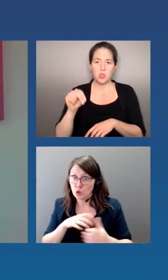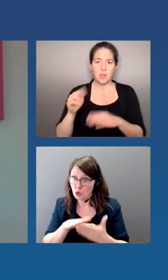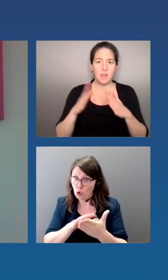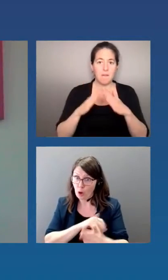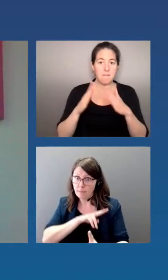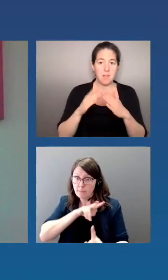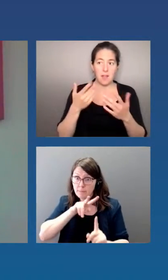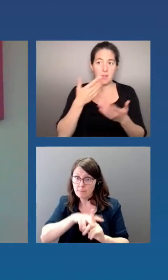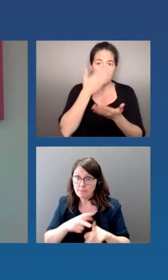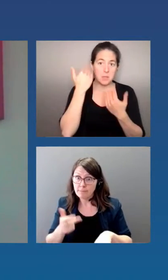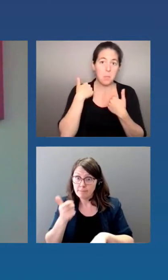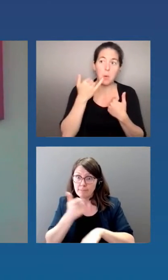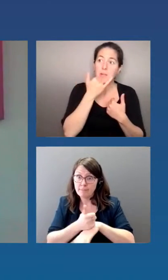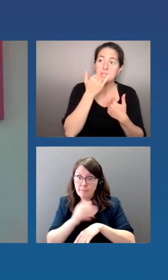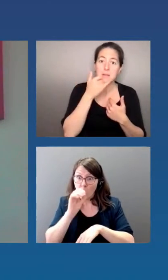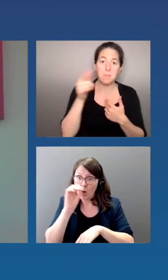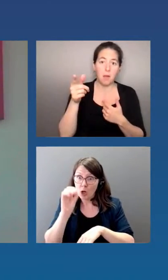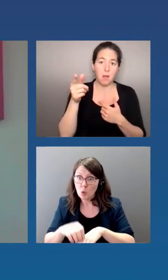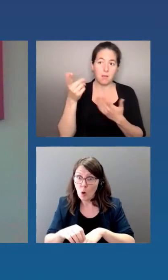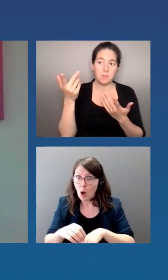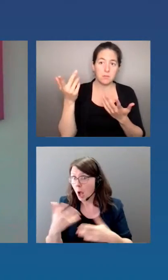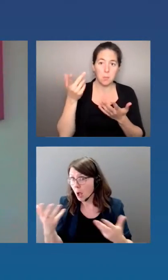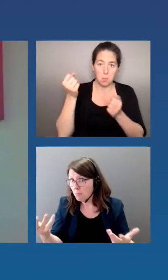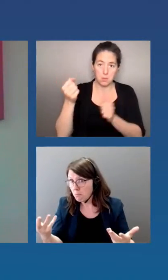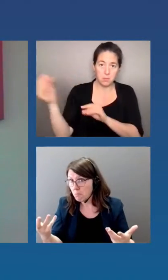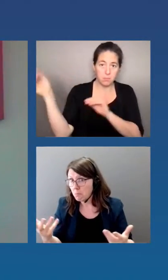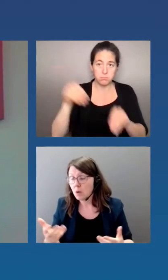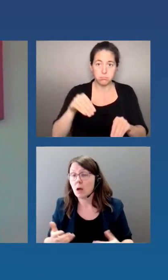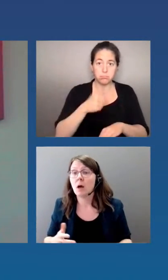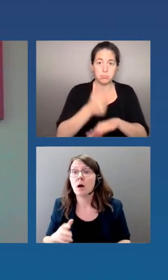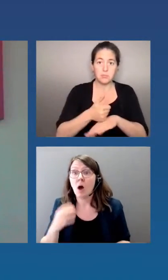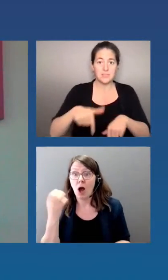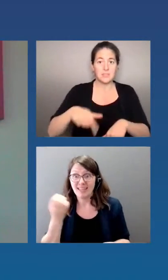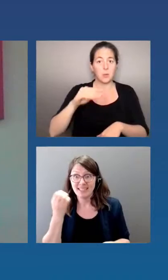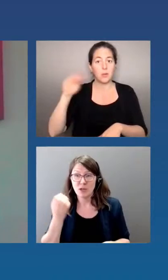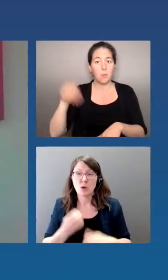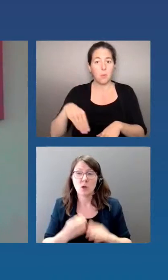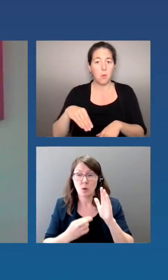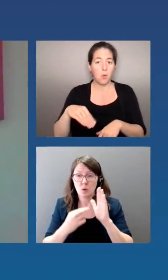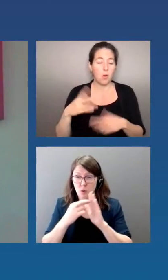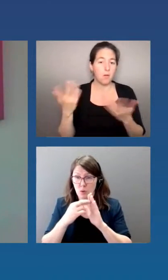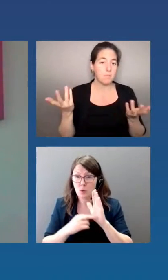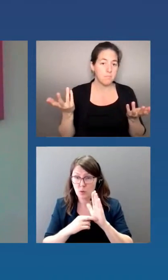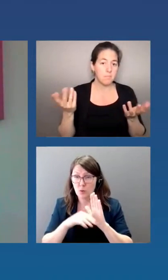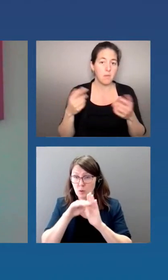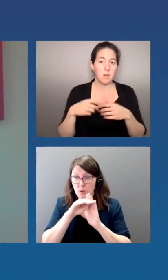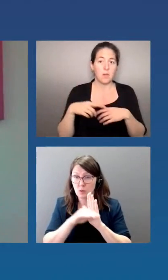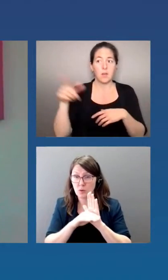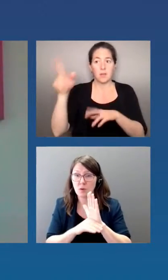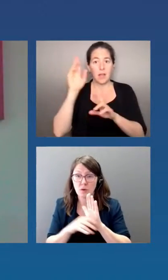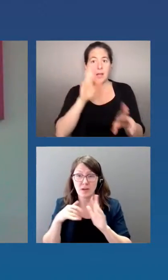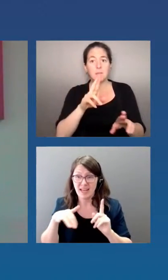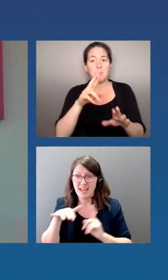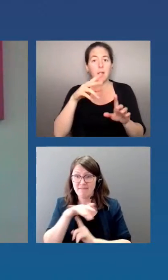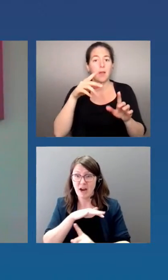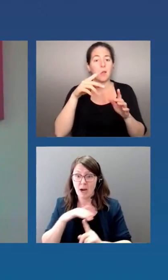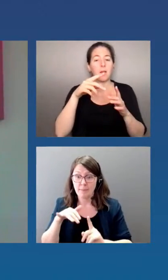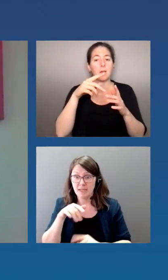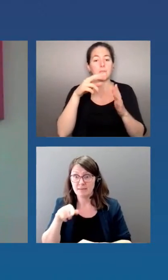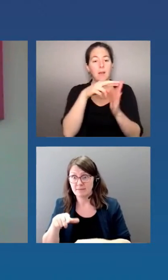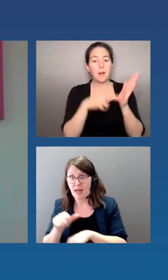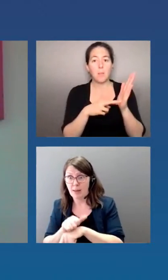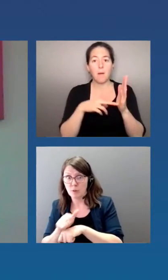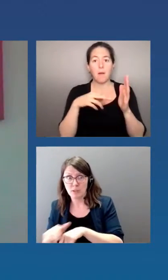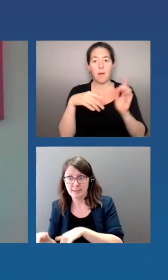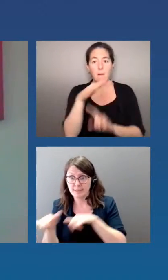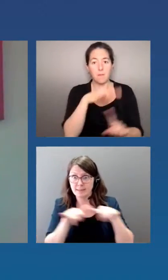Or do they pass the test in Ontario in terms of the regulations, the environmental regulations that the provincial government sets forward?